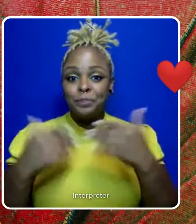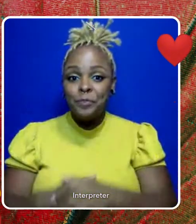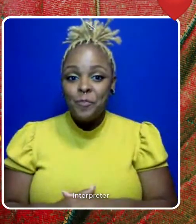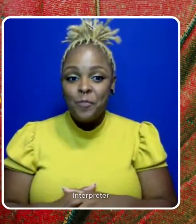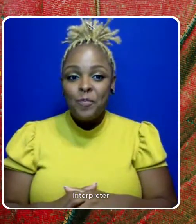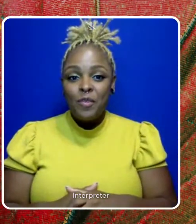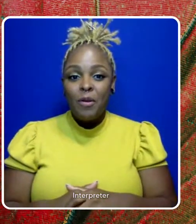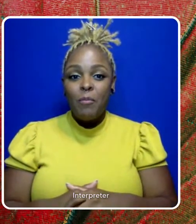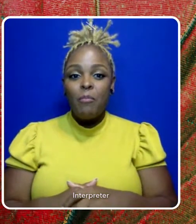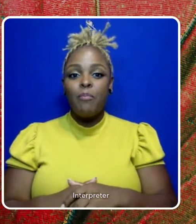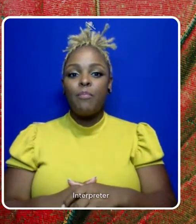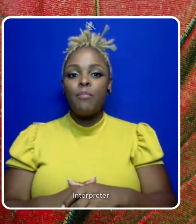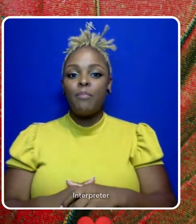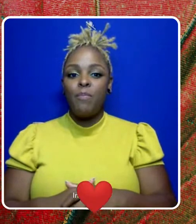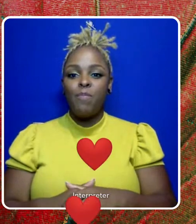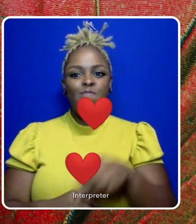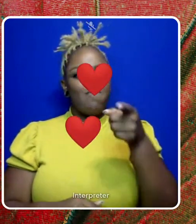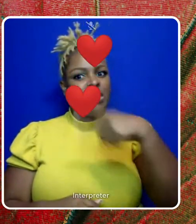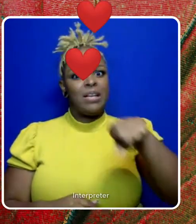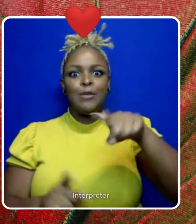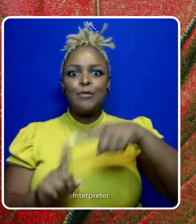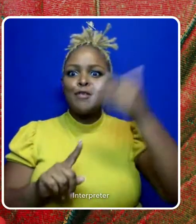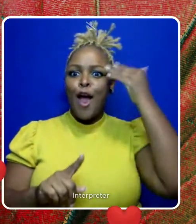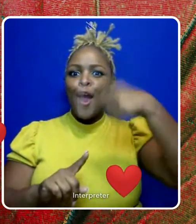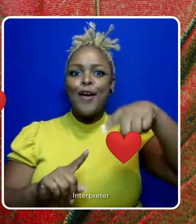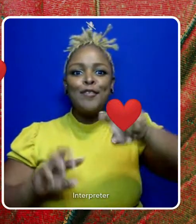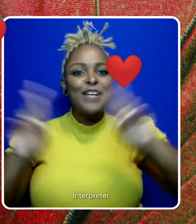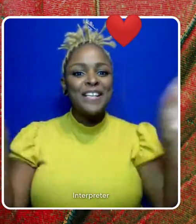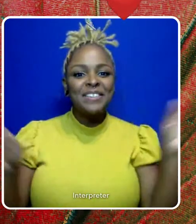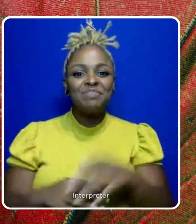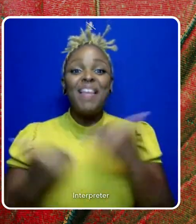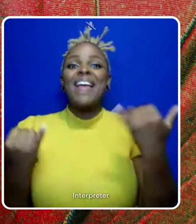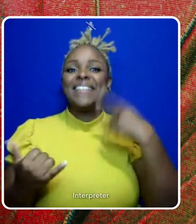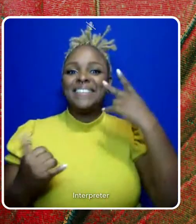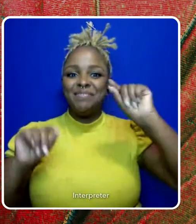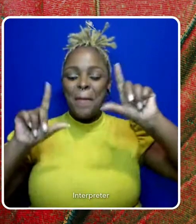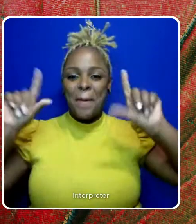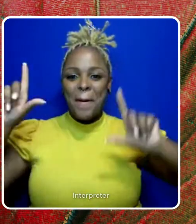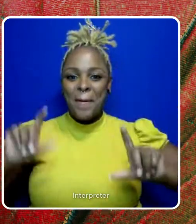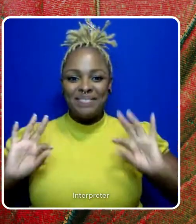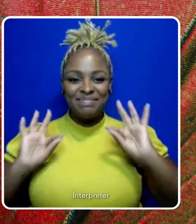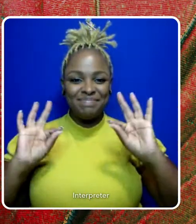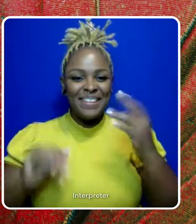There you go. Say hey, judges. Hey. Yes.